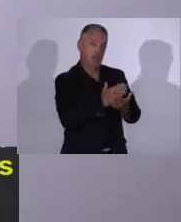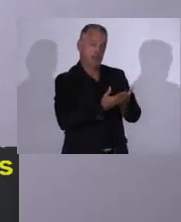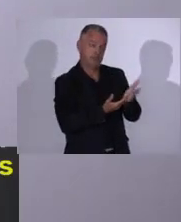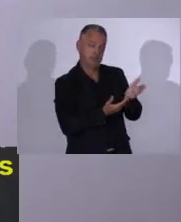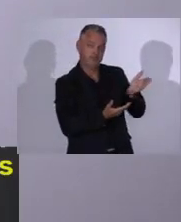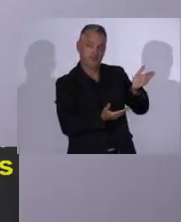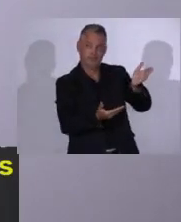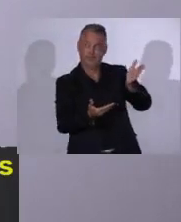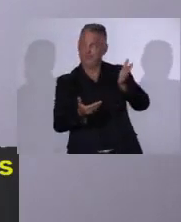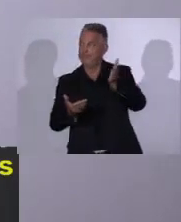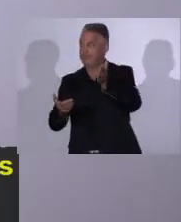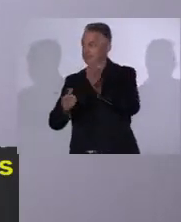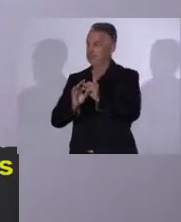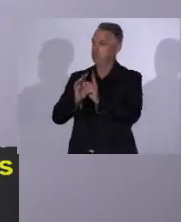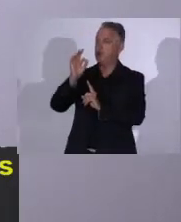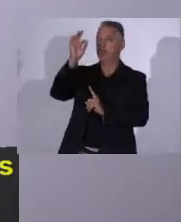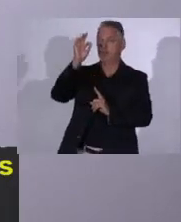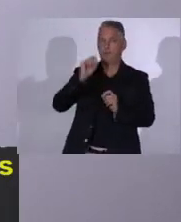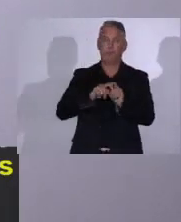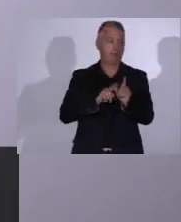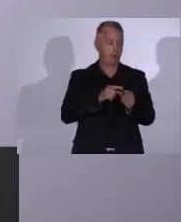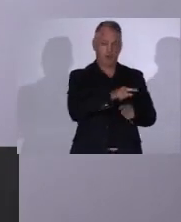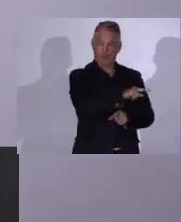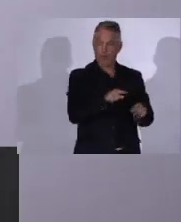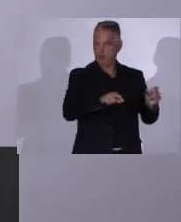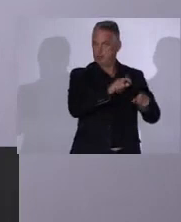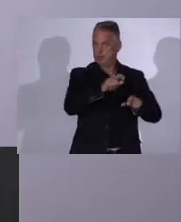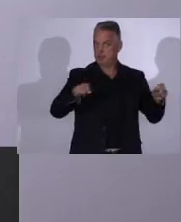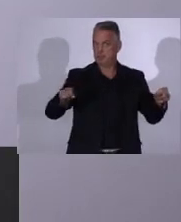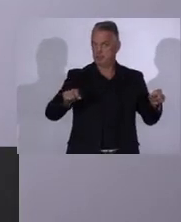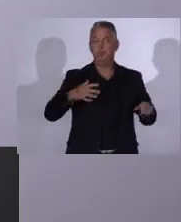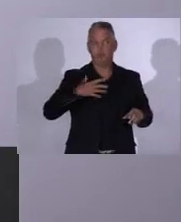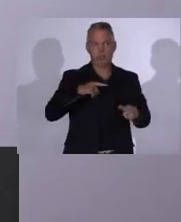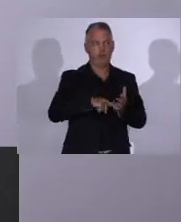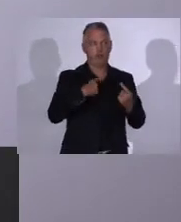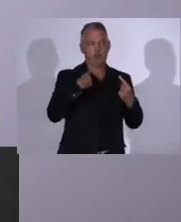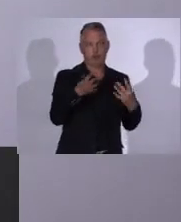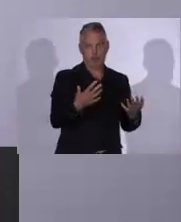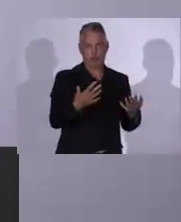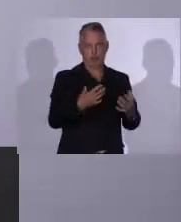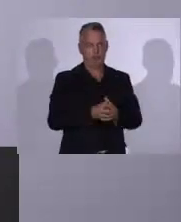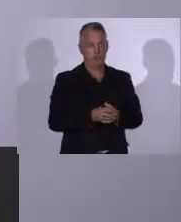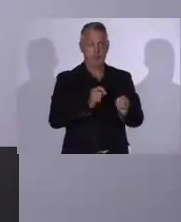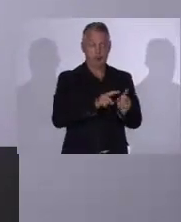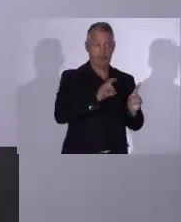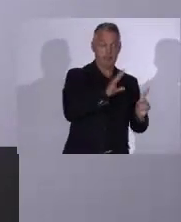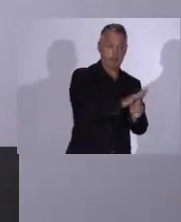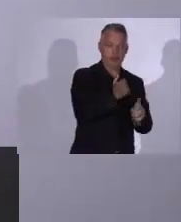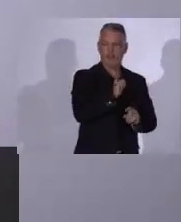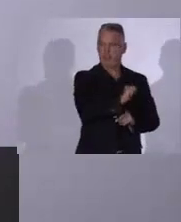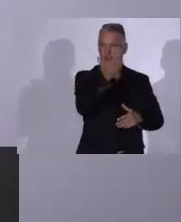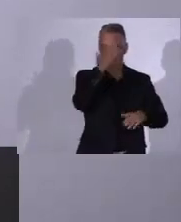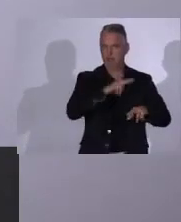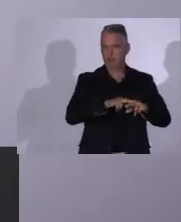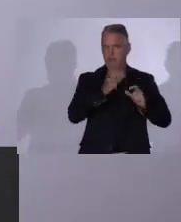being achieved by the participants through the eyes of both the participants and through their parents and carers as